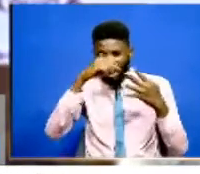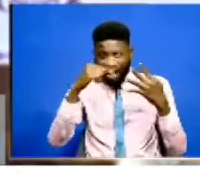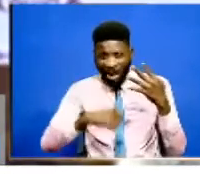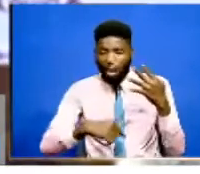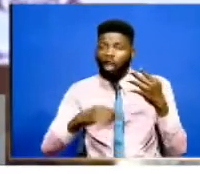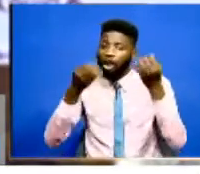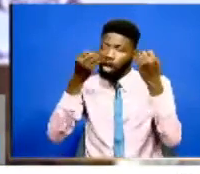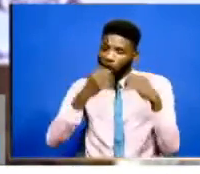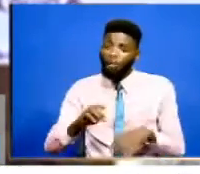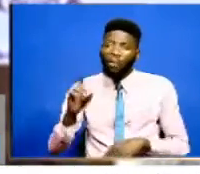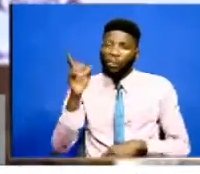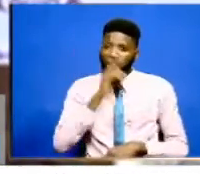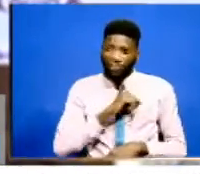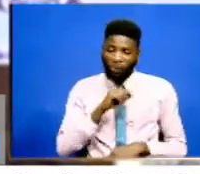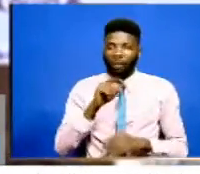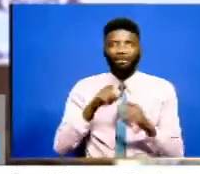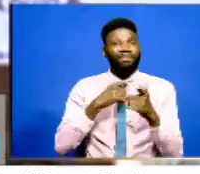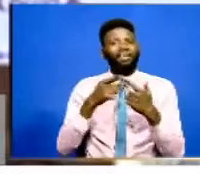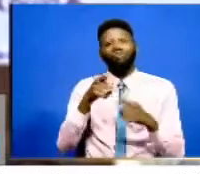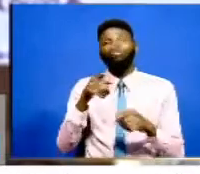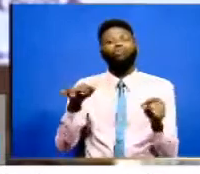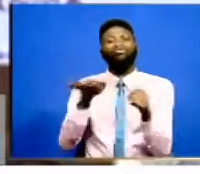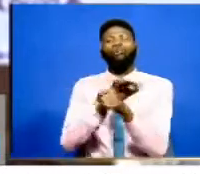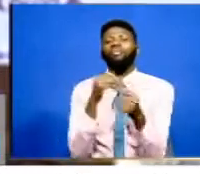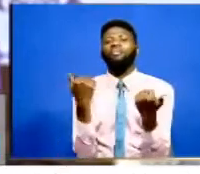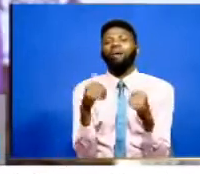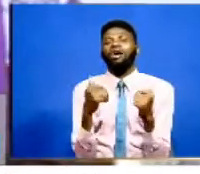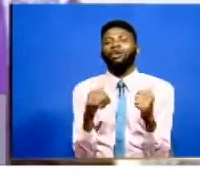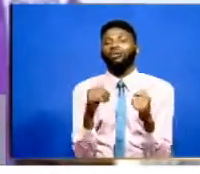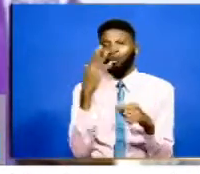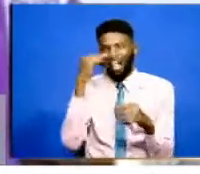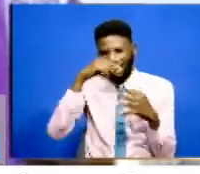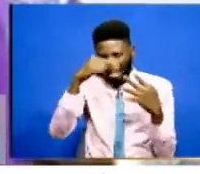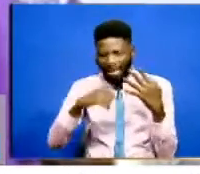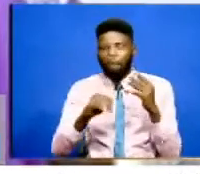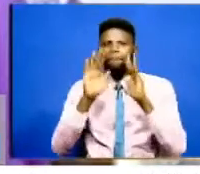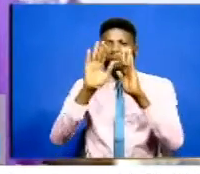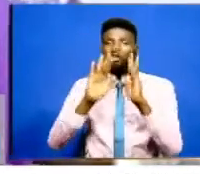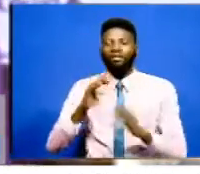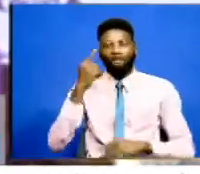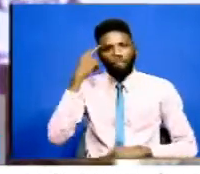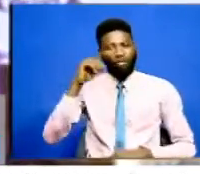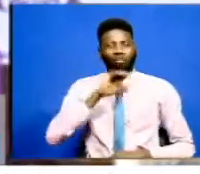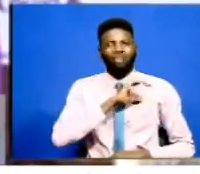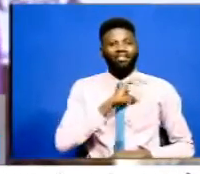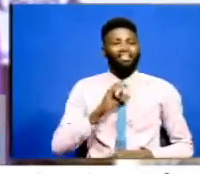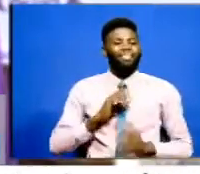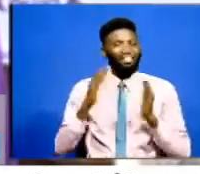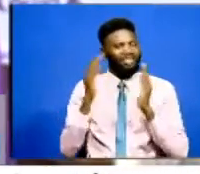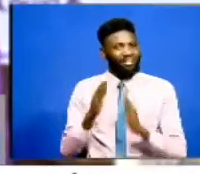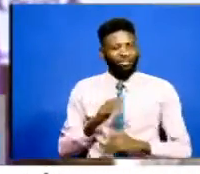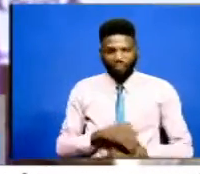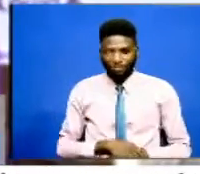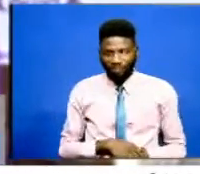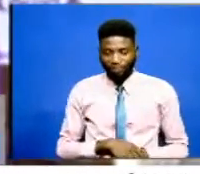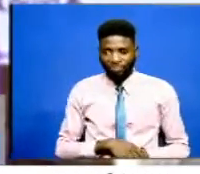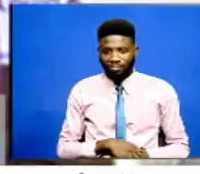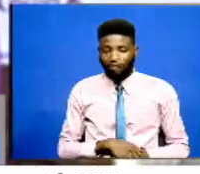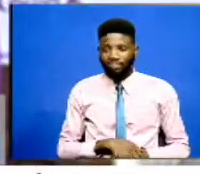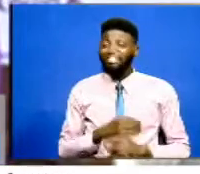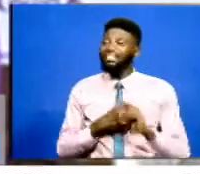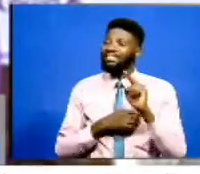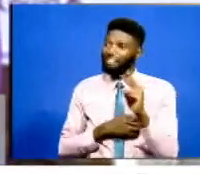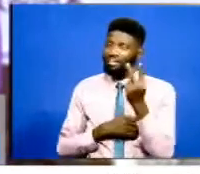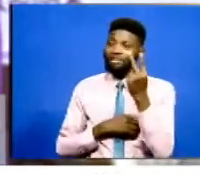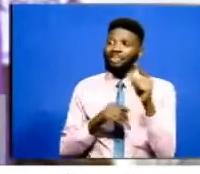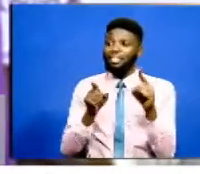virtues that are necessary for one who is a Christian. Secondly, the person who I'm seeing